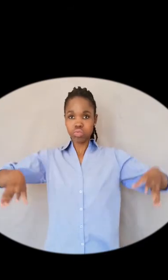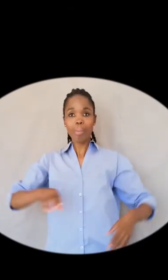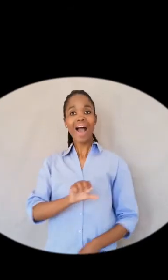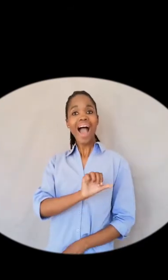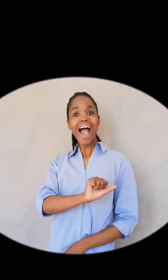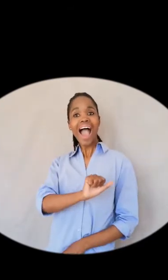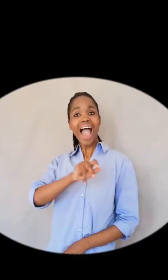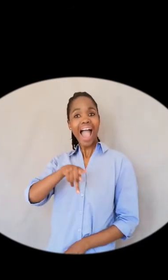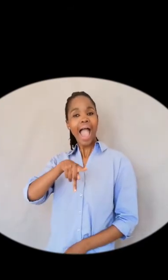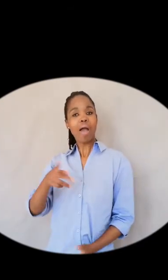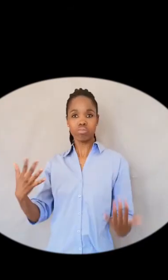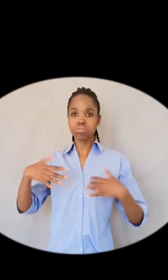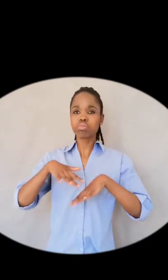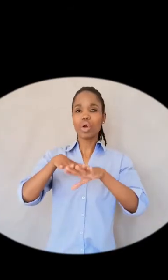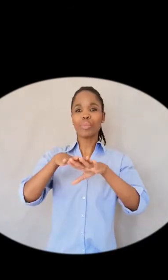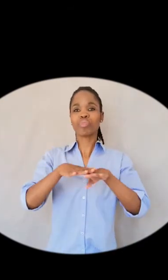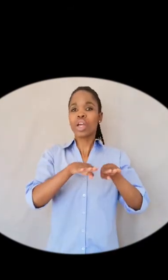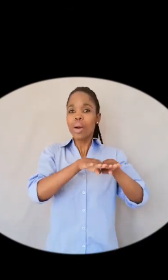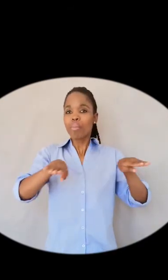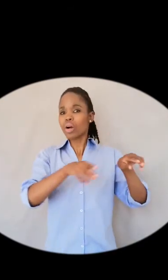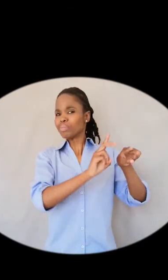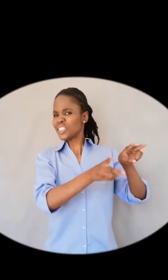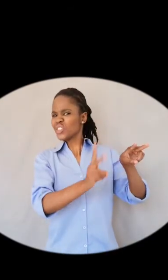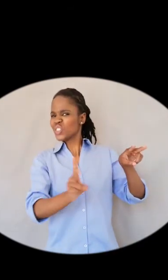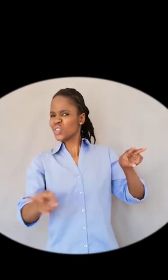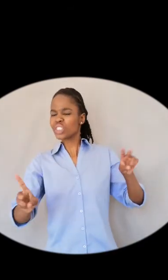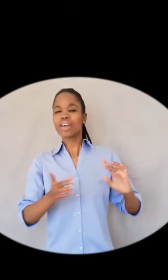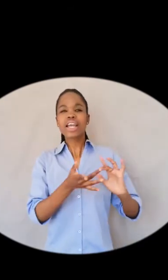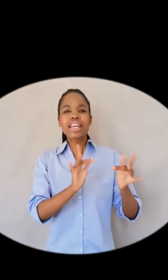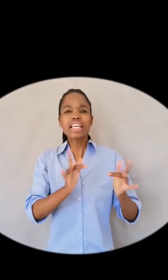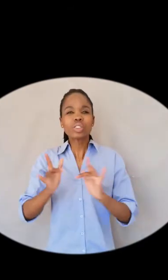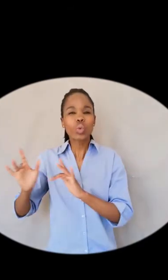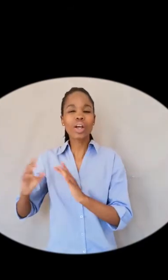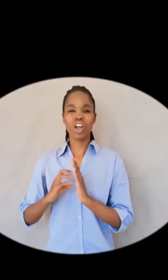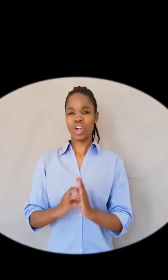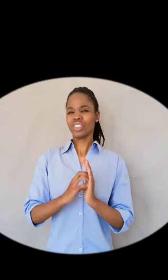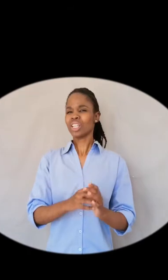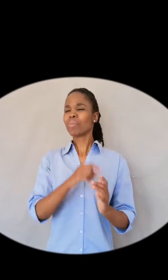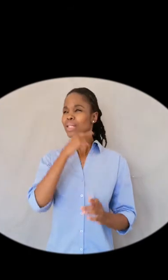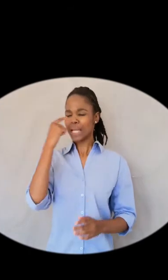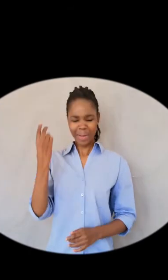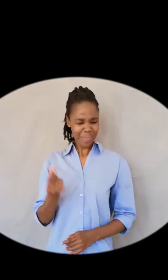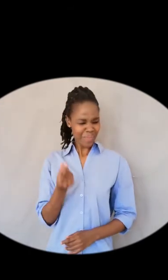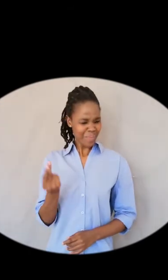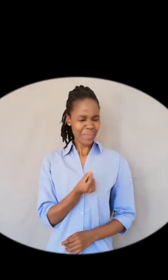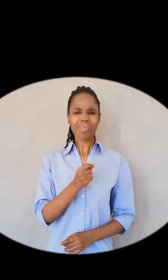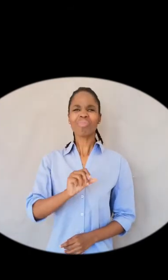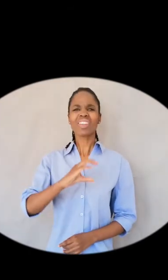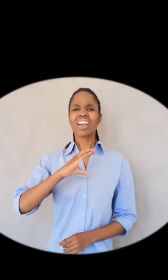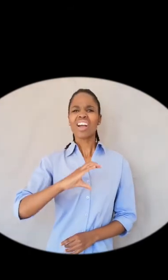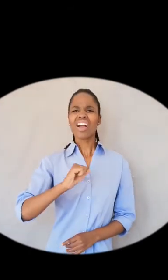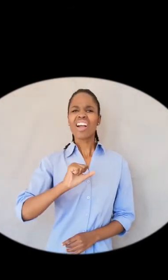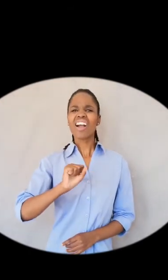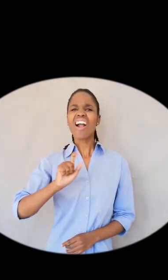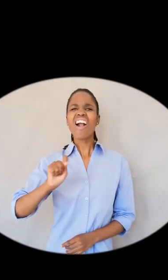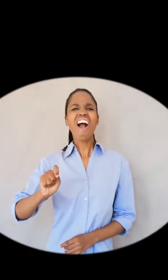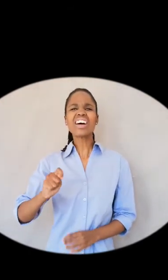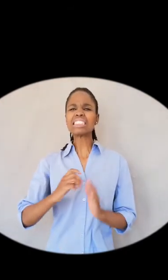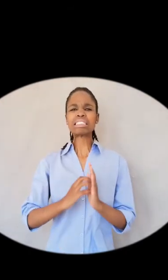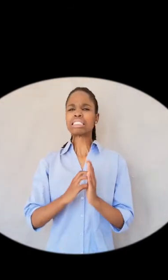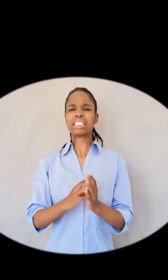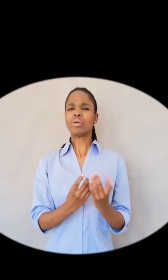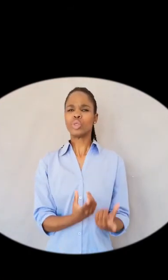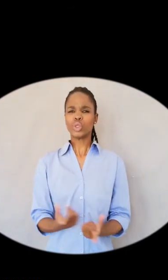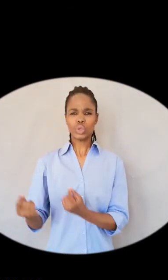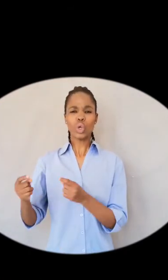like, what's it, podcast something cost? There's a whole bunch of different podcast apps. And they all syndicate